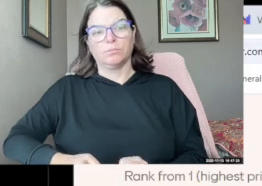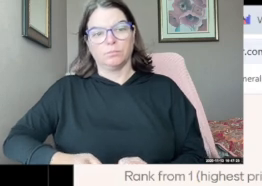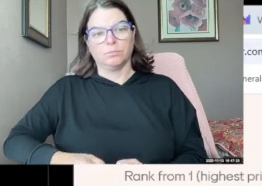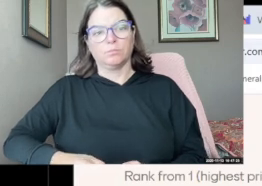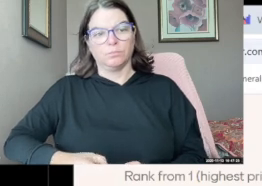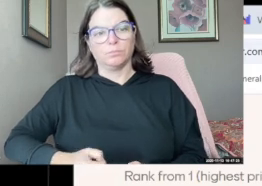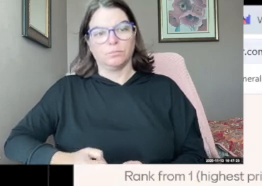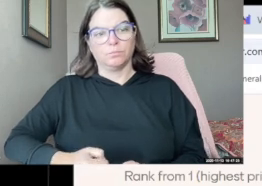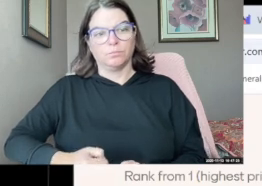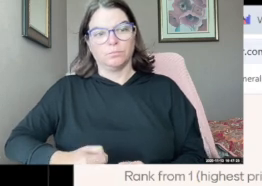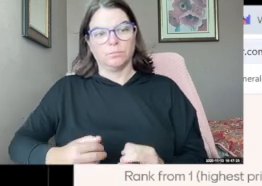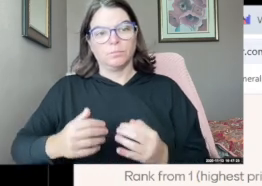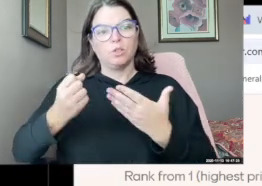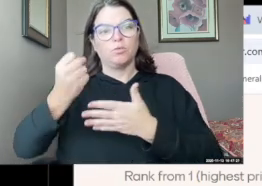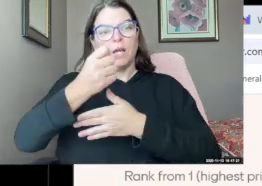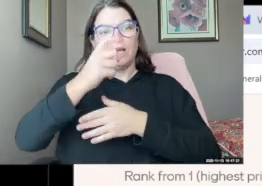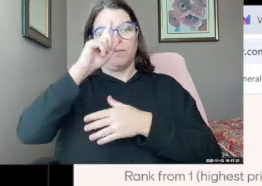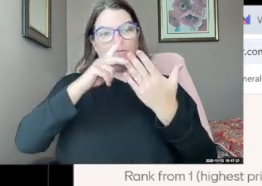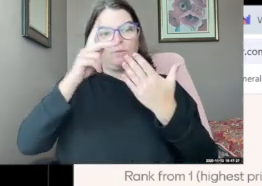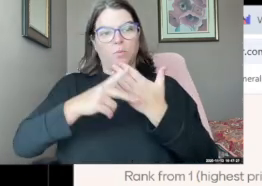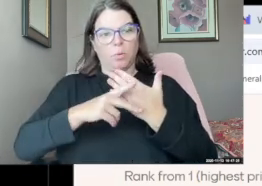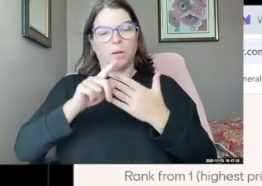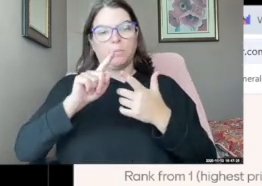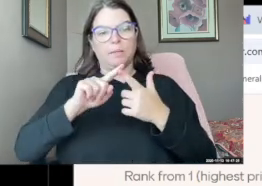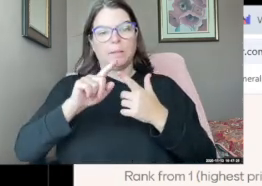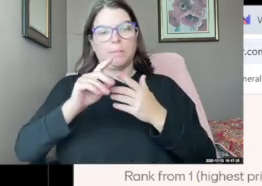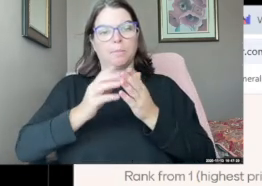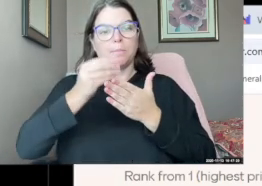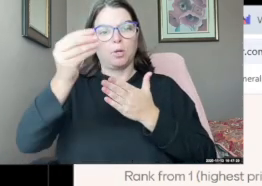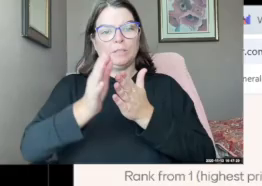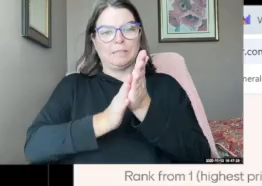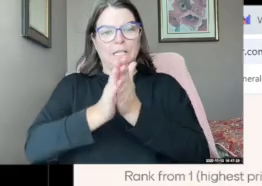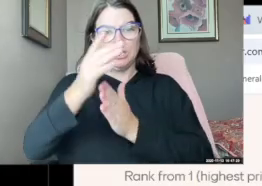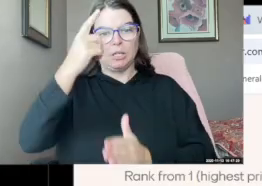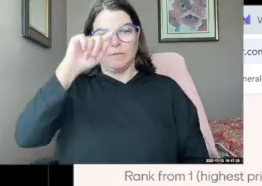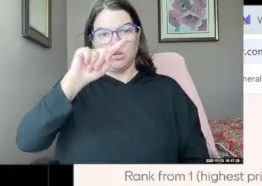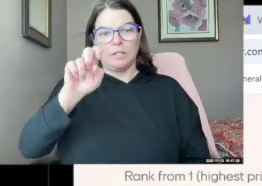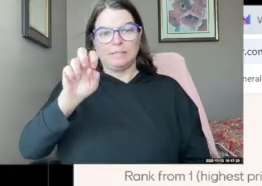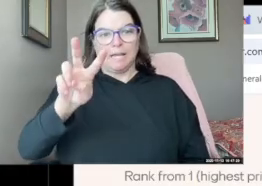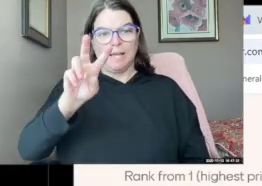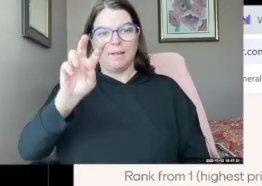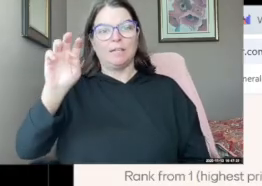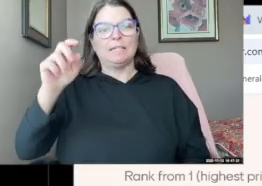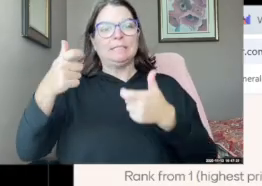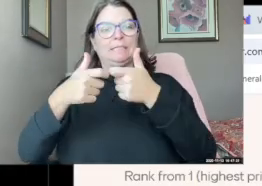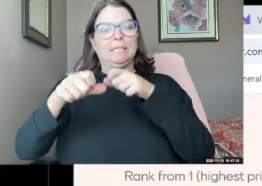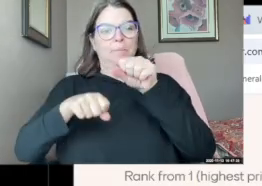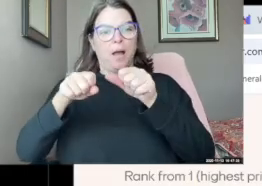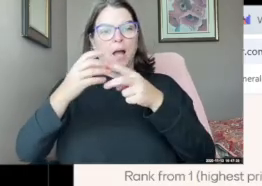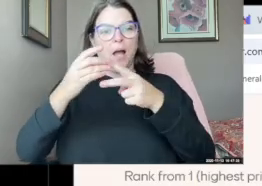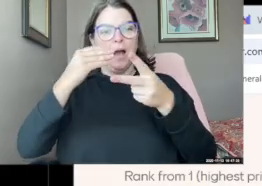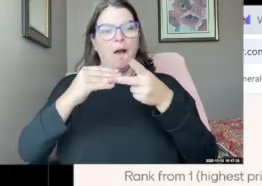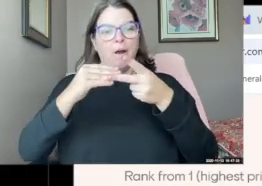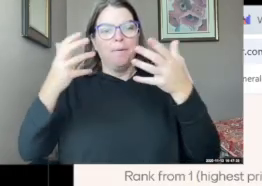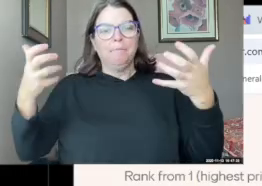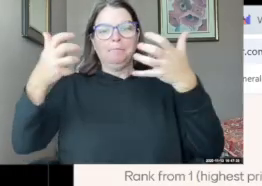Please rank priority for these different programs. Purchase incentives such as zero-emission vehicles, also known as